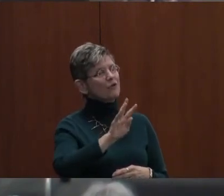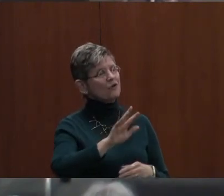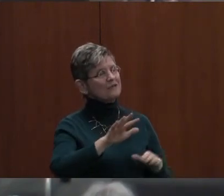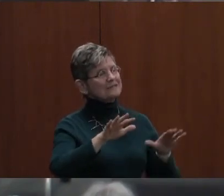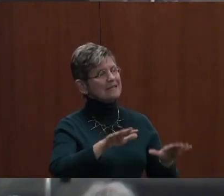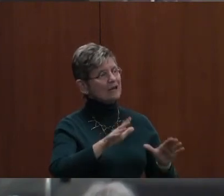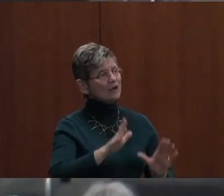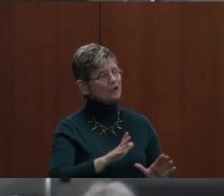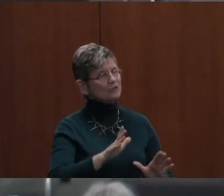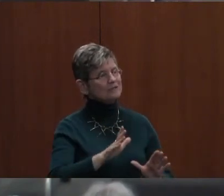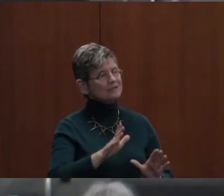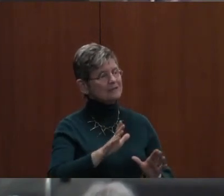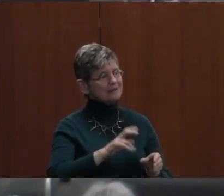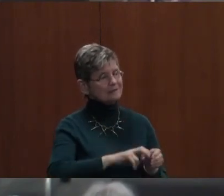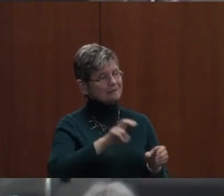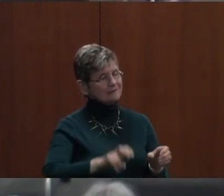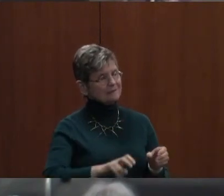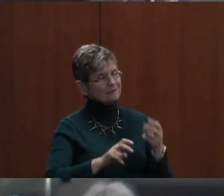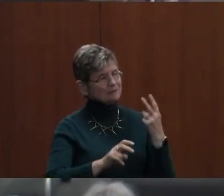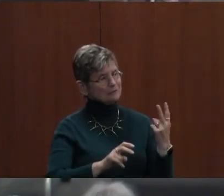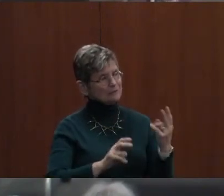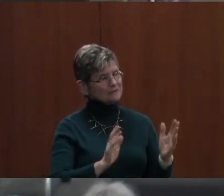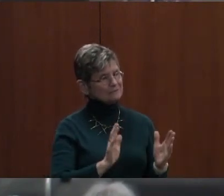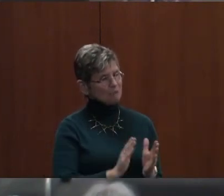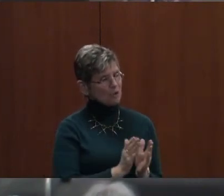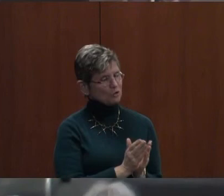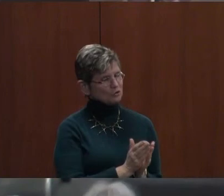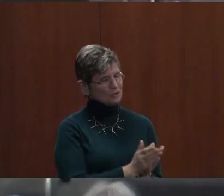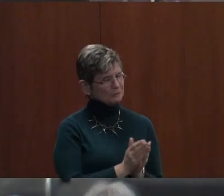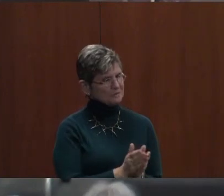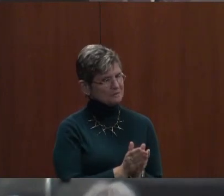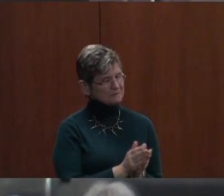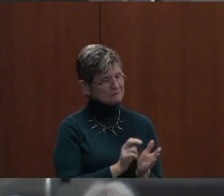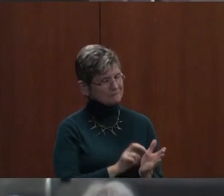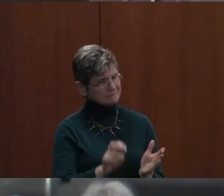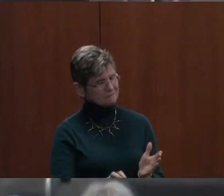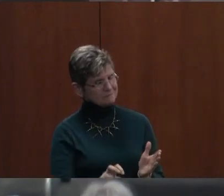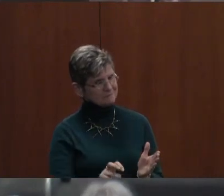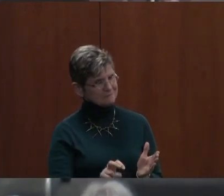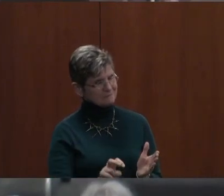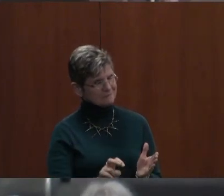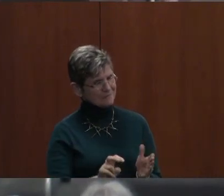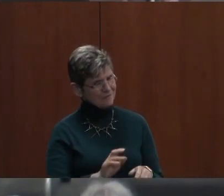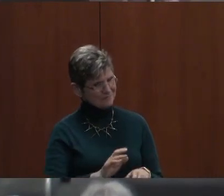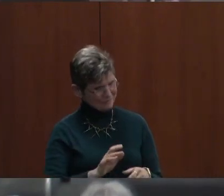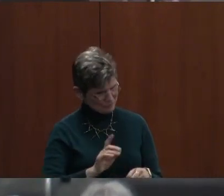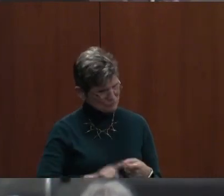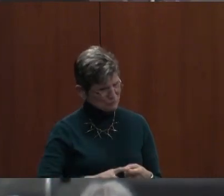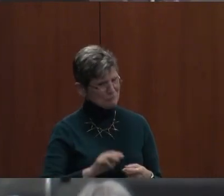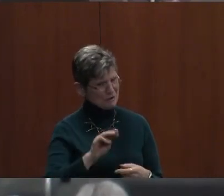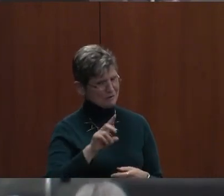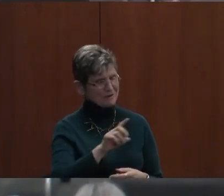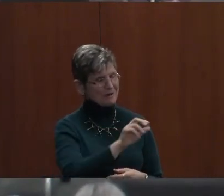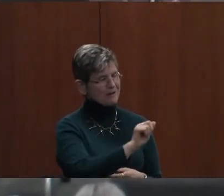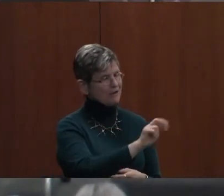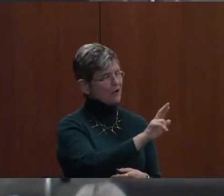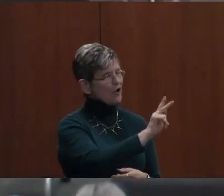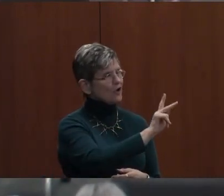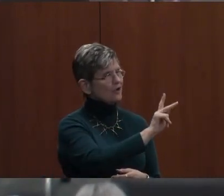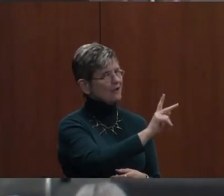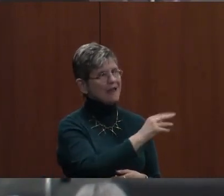settlers disembarked from two small sailing ships to Maryland. They were the Ark and the